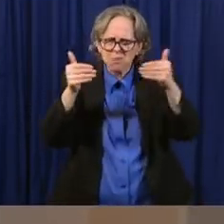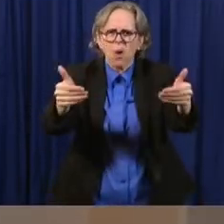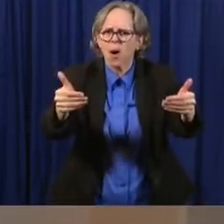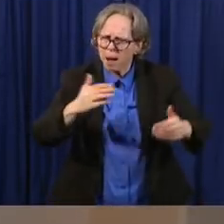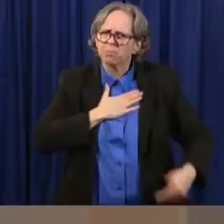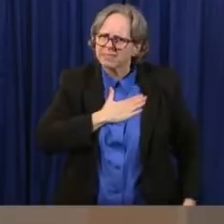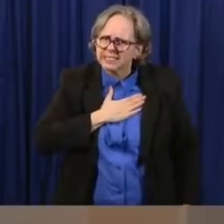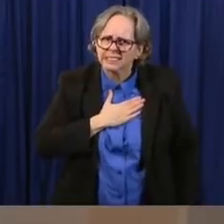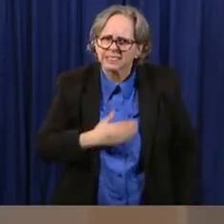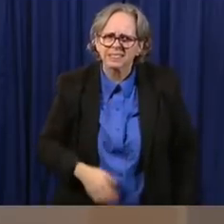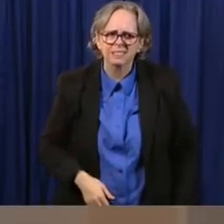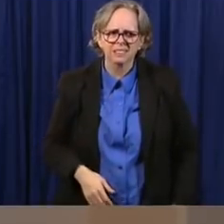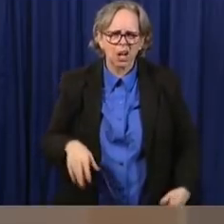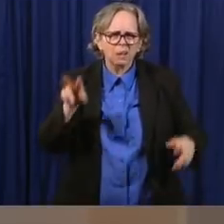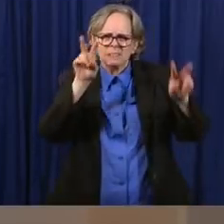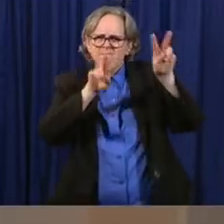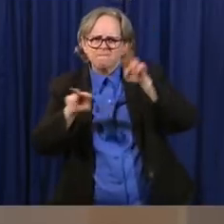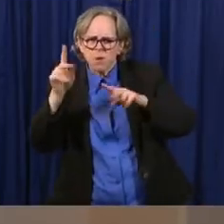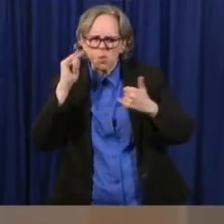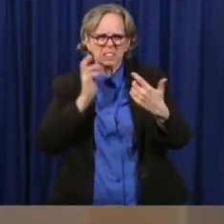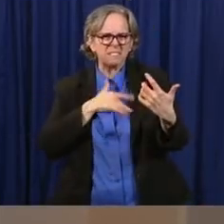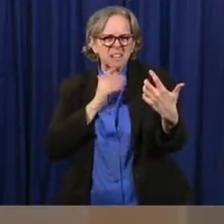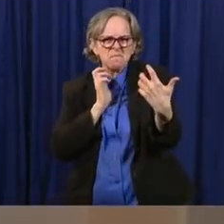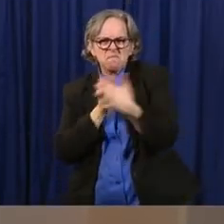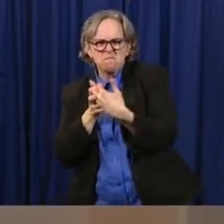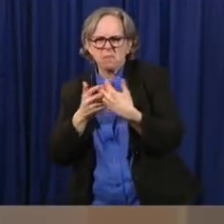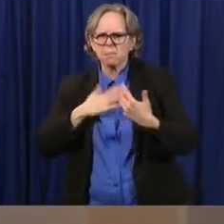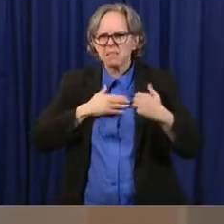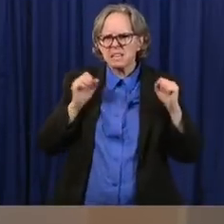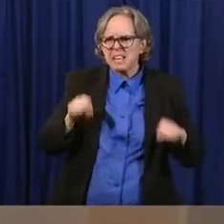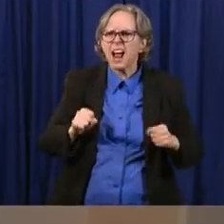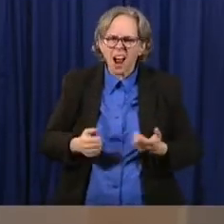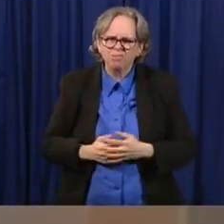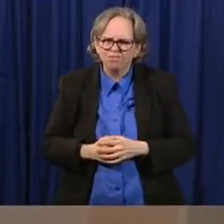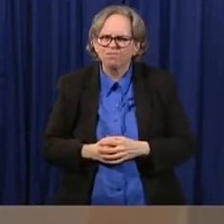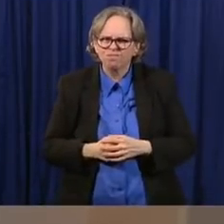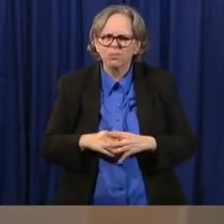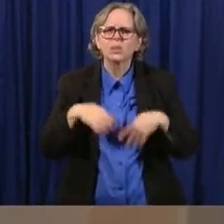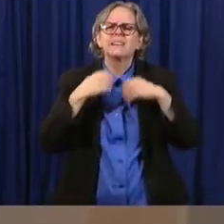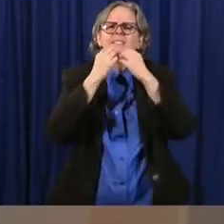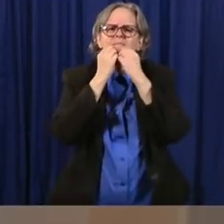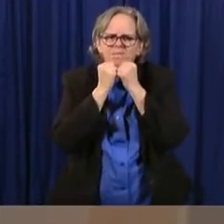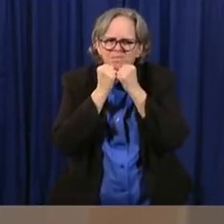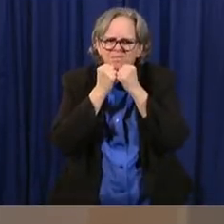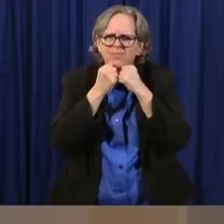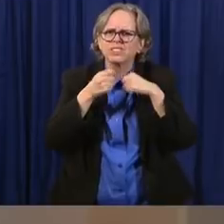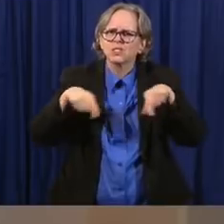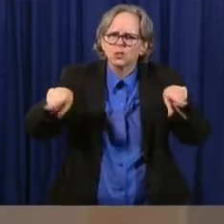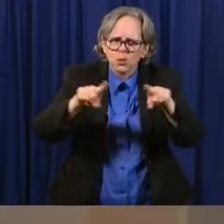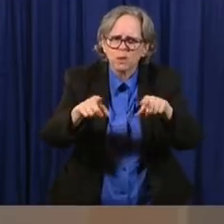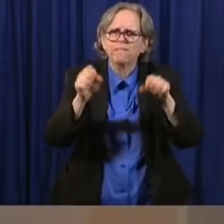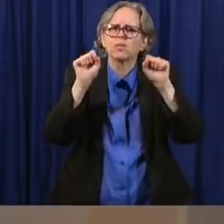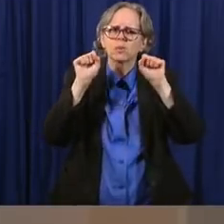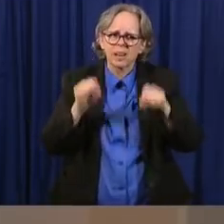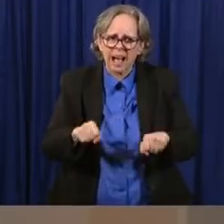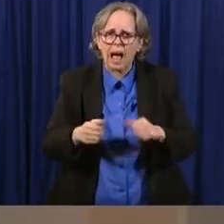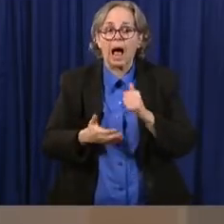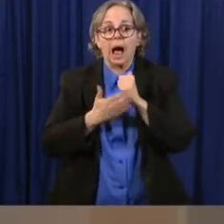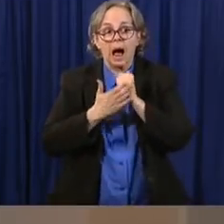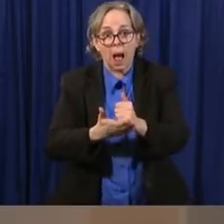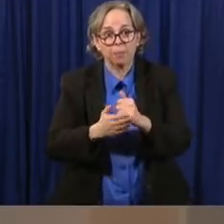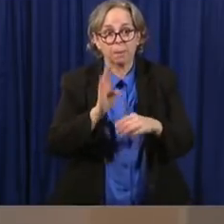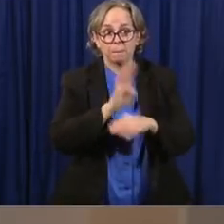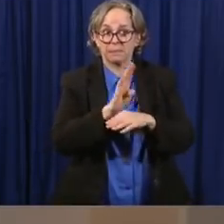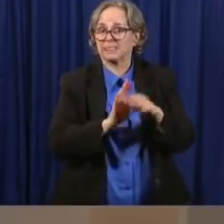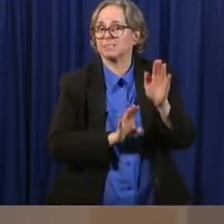look at the jobs that are available. We would really value everybody who can participate in helping these businesses, if you could please do